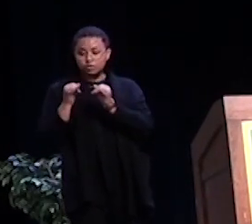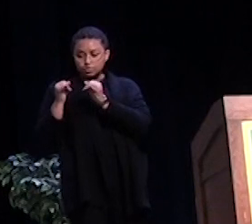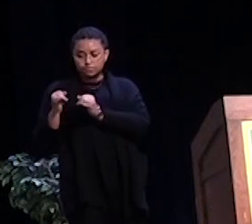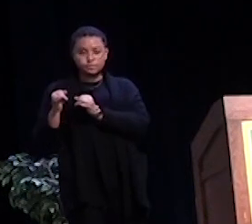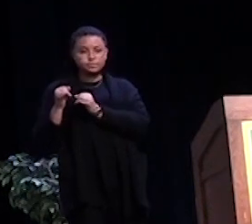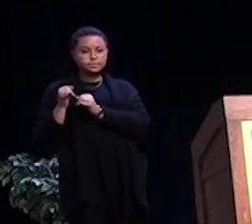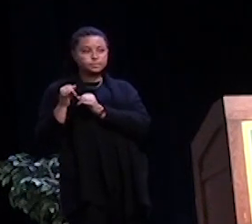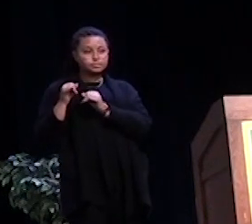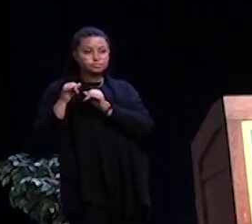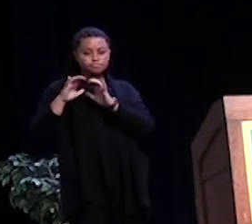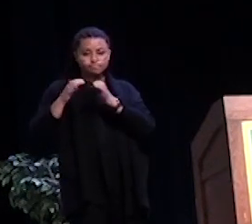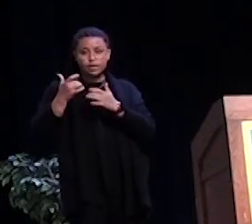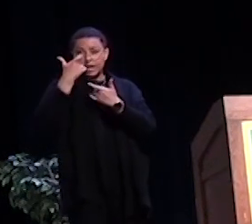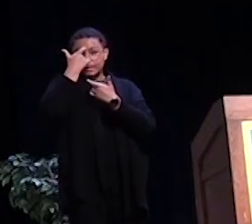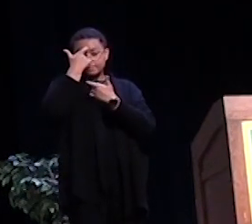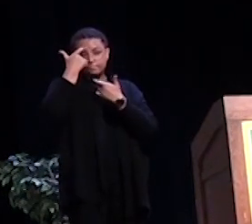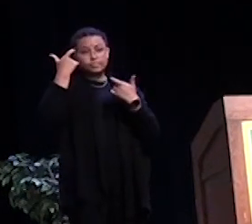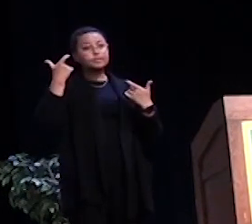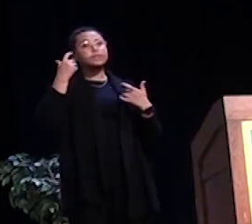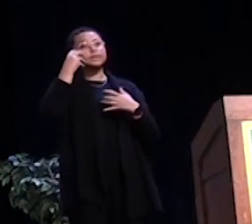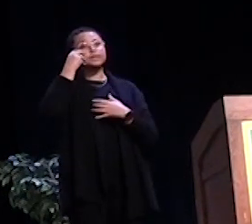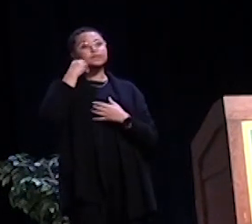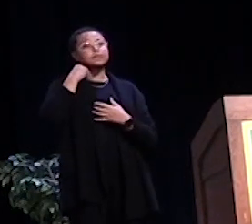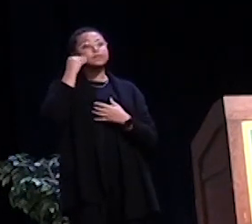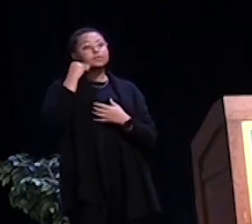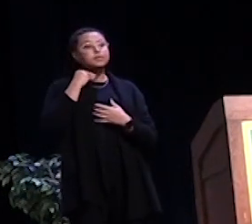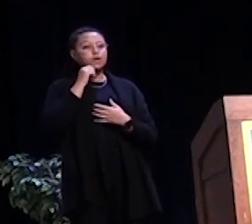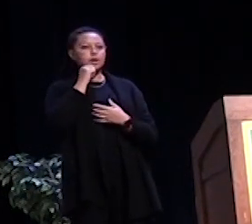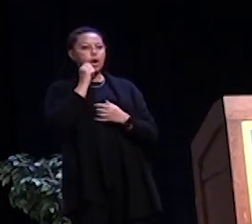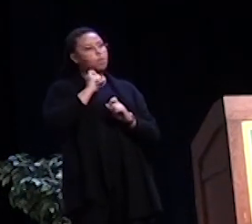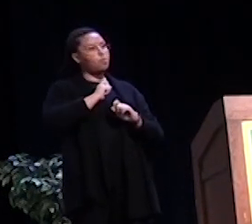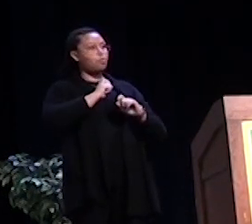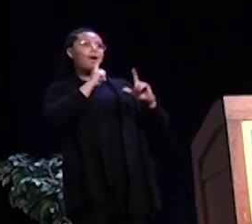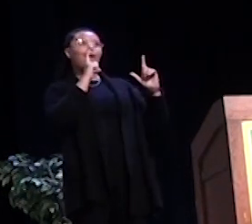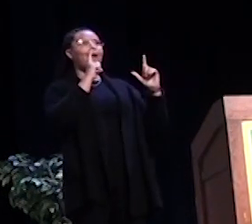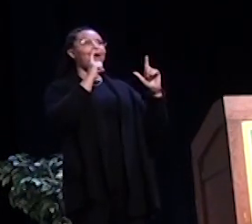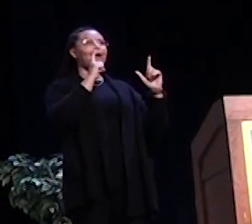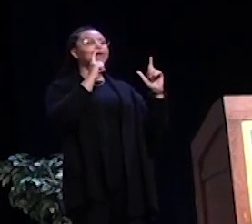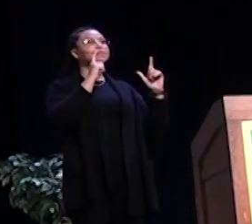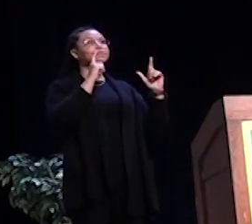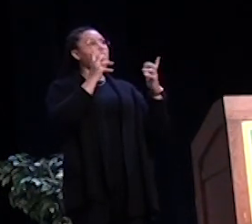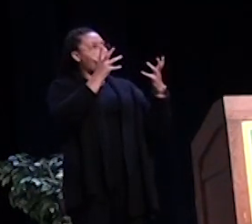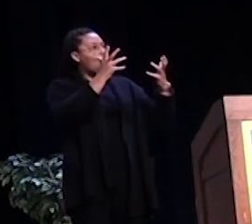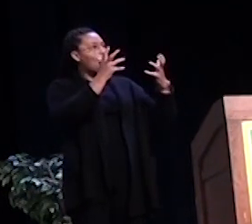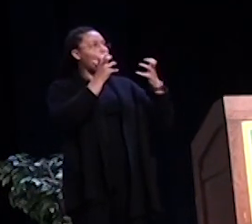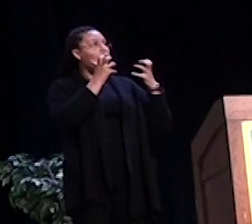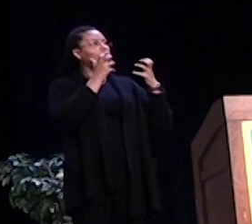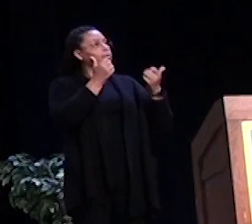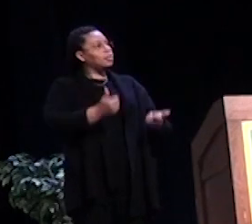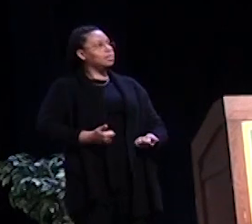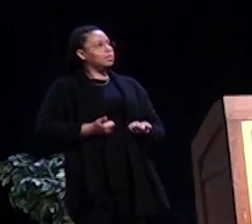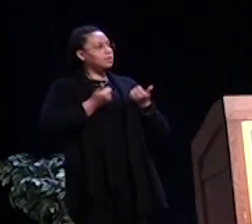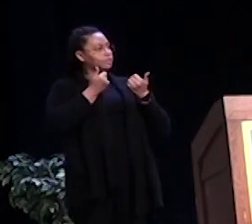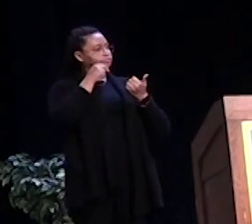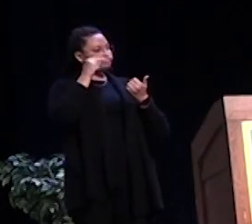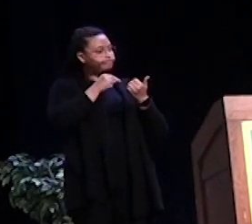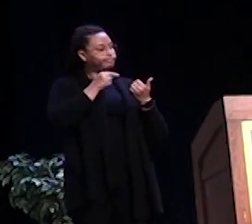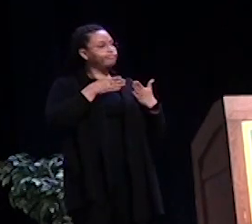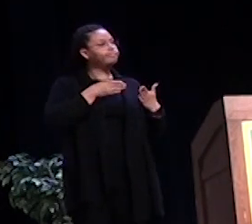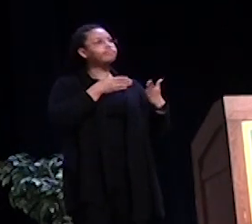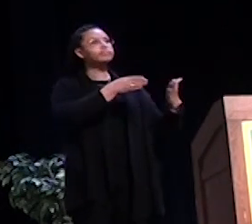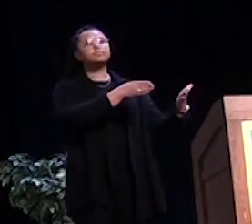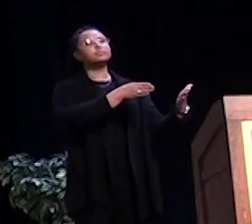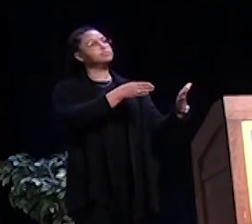experienced something happened to them. They didn't wake up one day and say, this is how I want to do life,